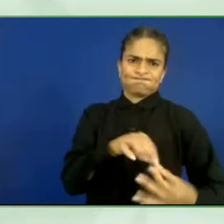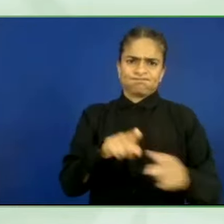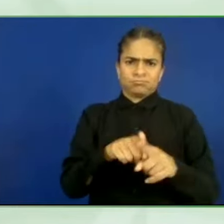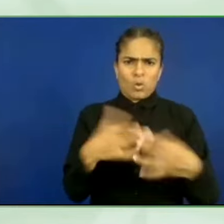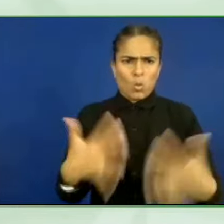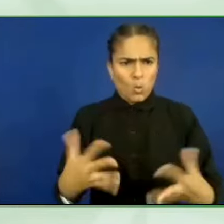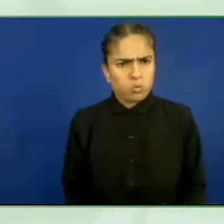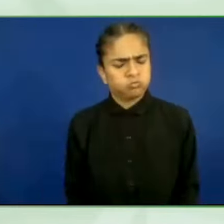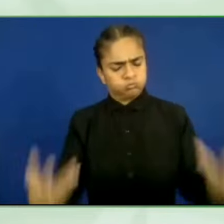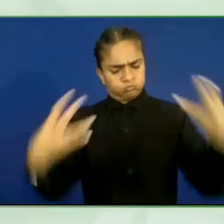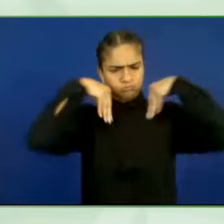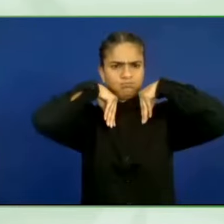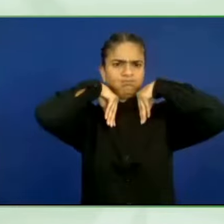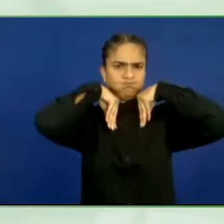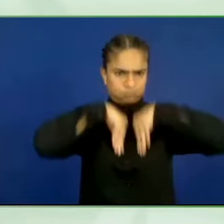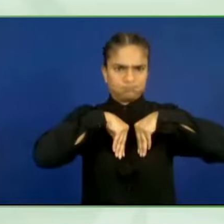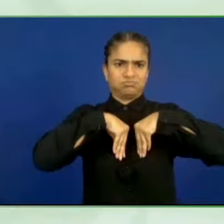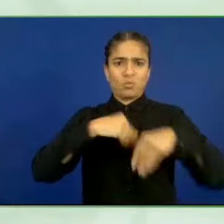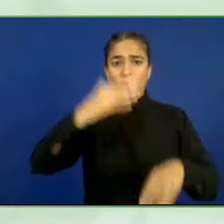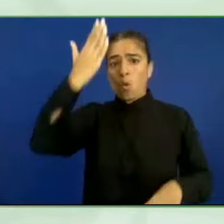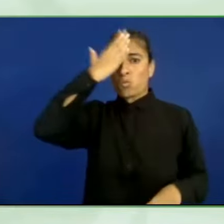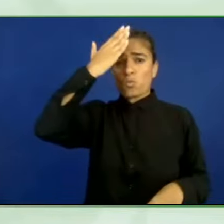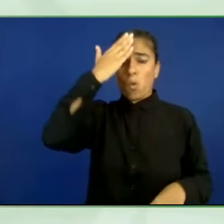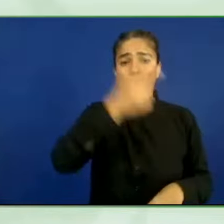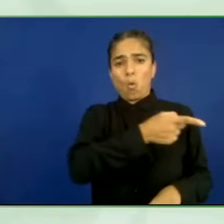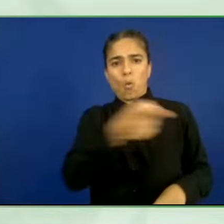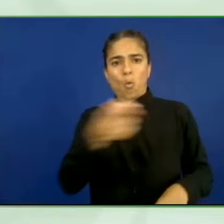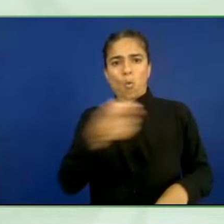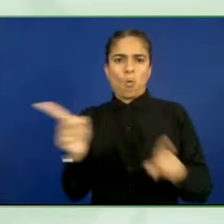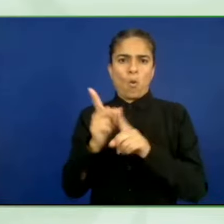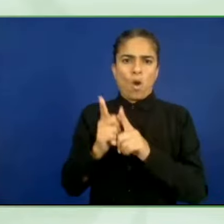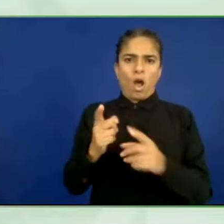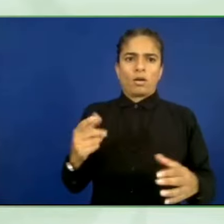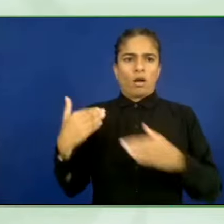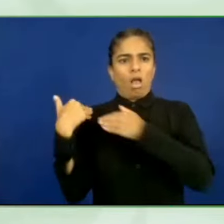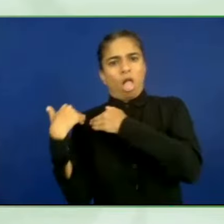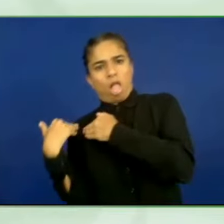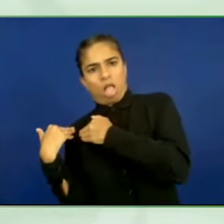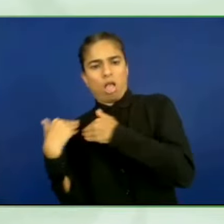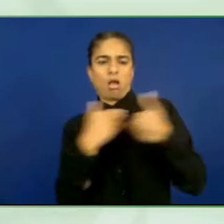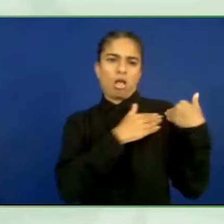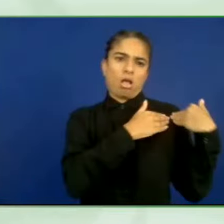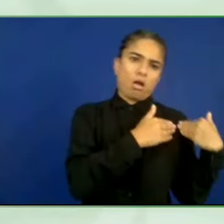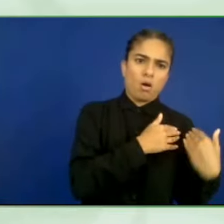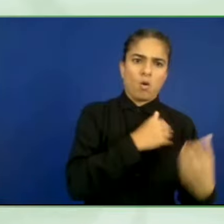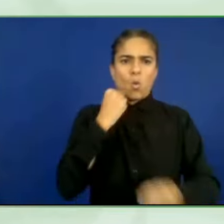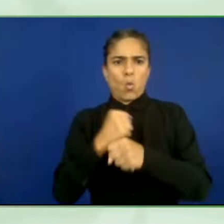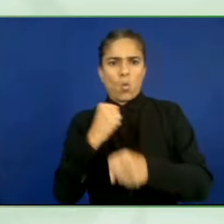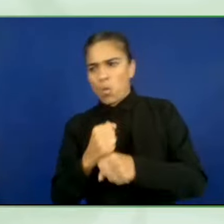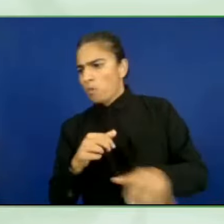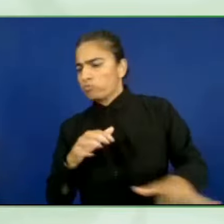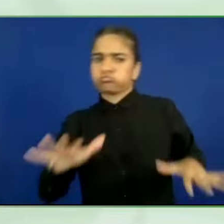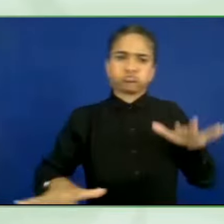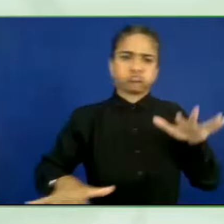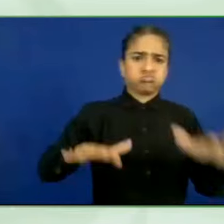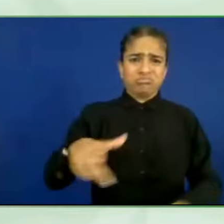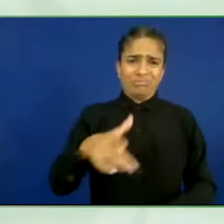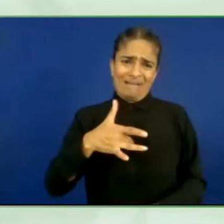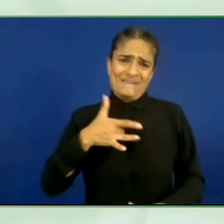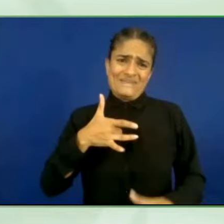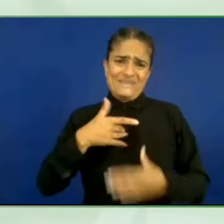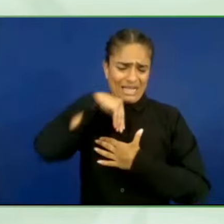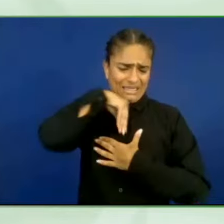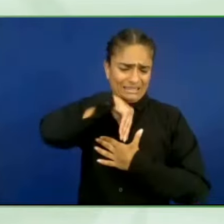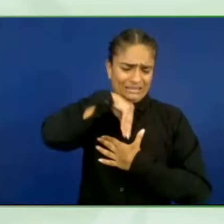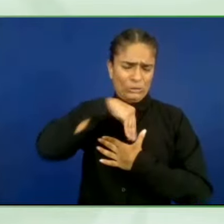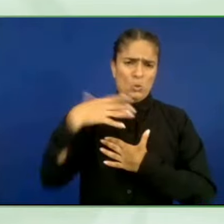carrying a lot around the work that you do, and it can be very personal. But as I said, myself and Amy have been